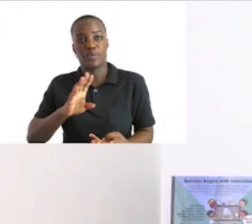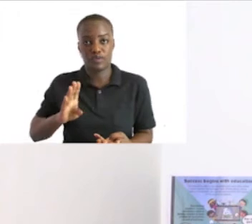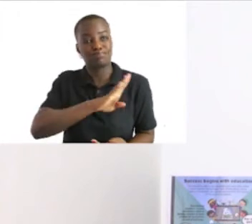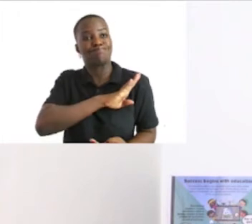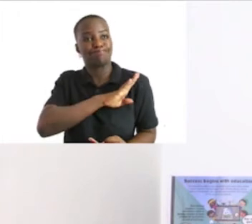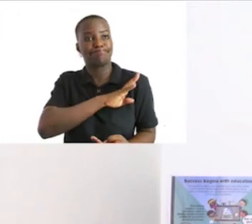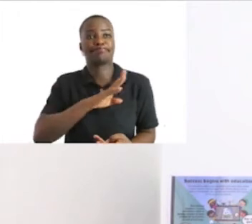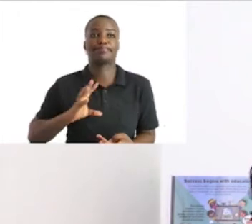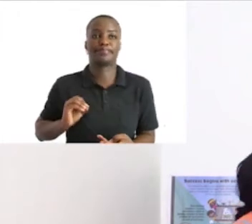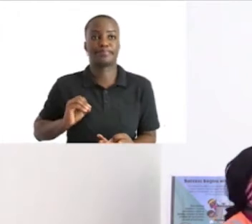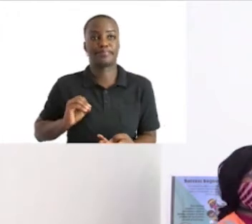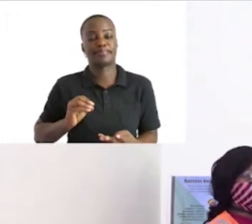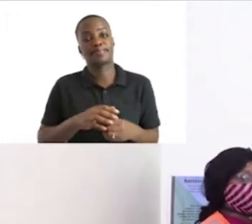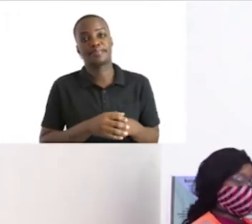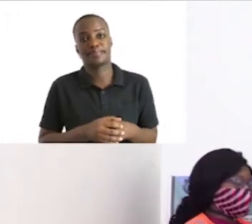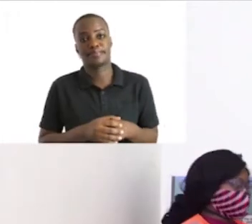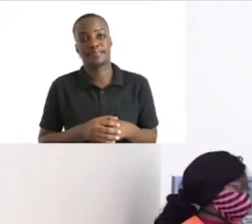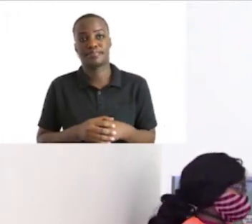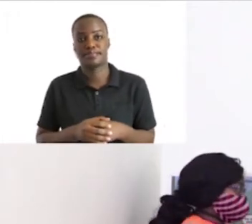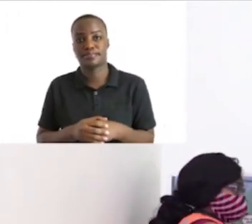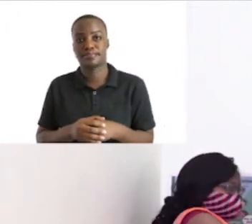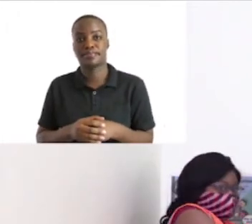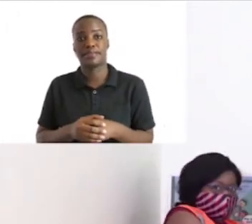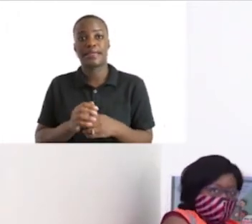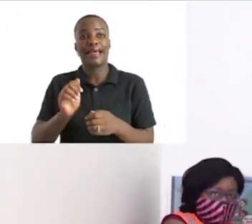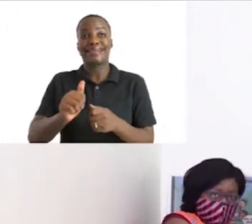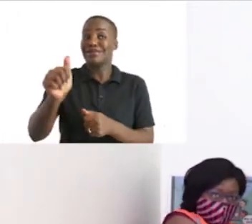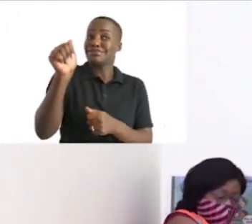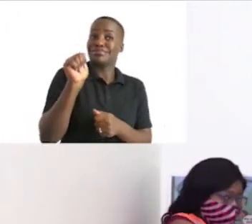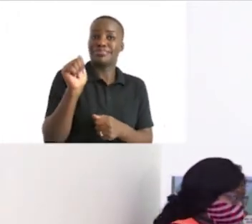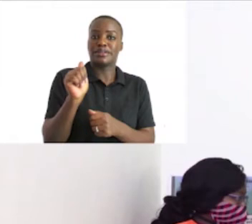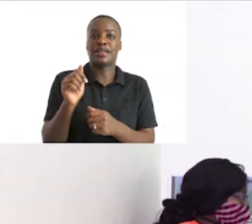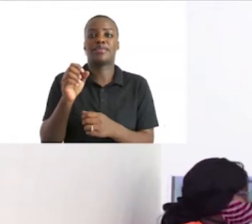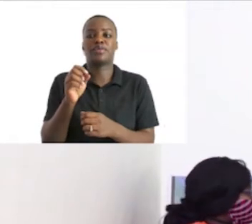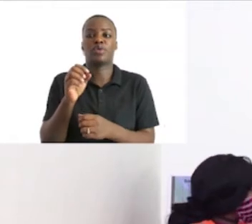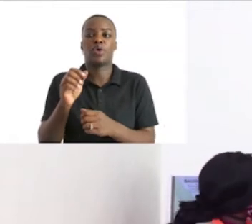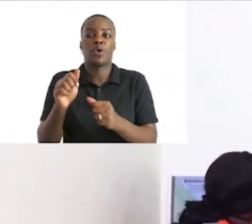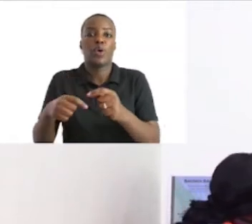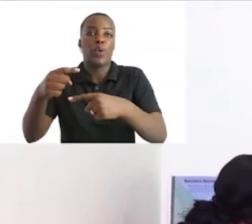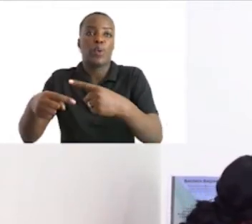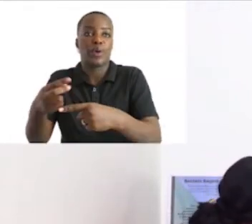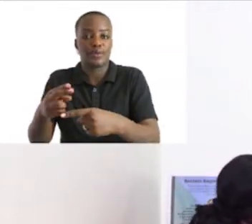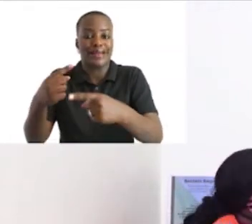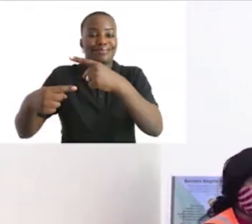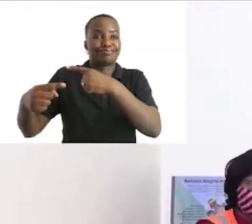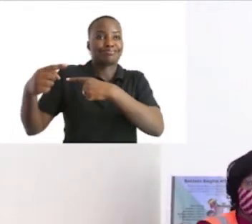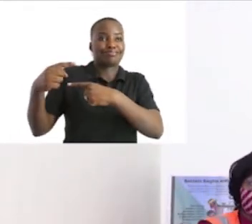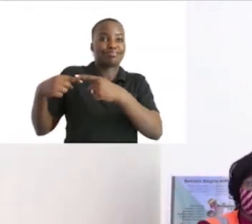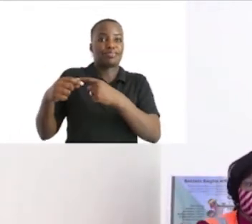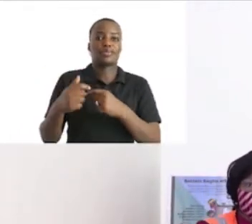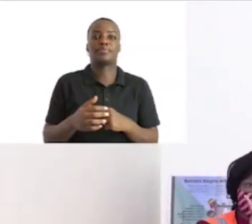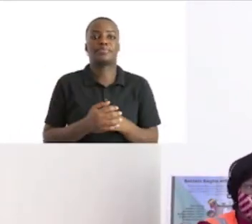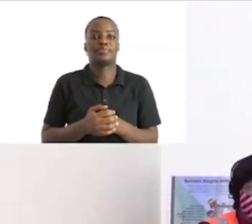40. Now we look back. We take a step back and we check how